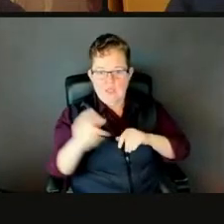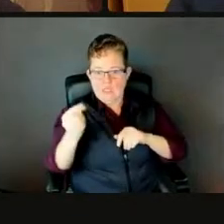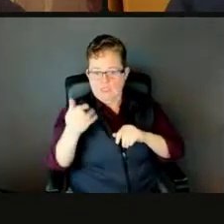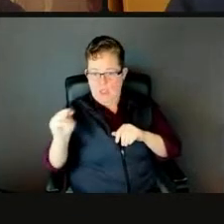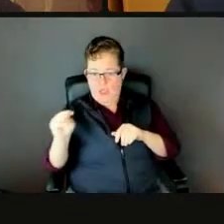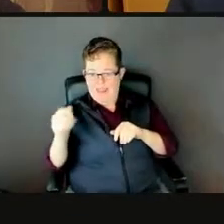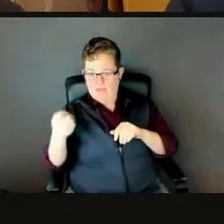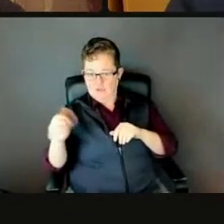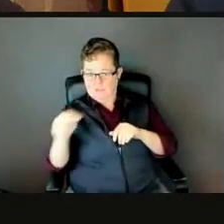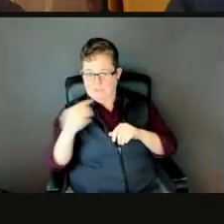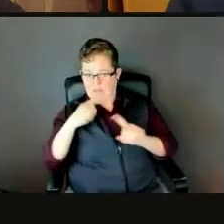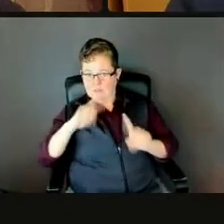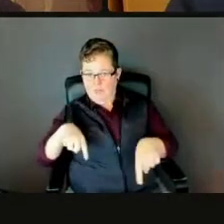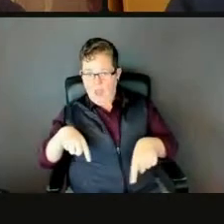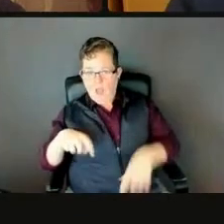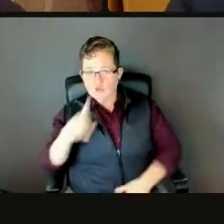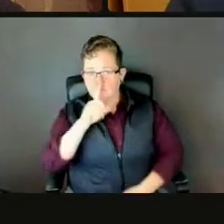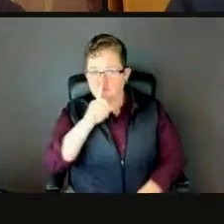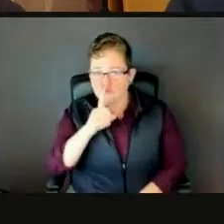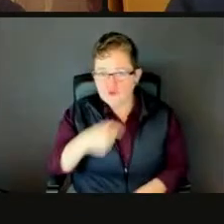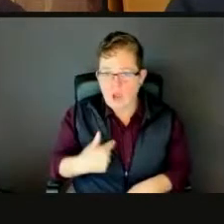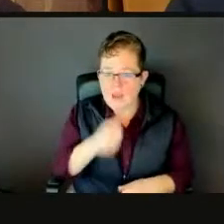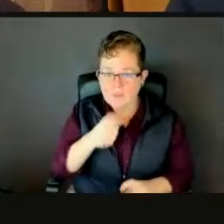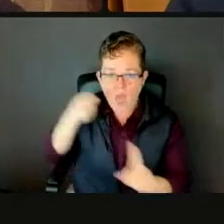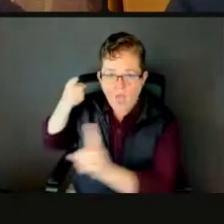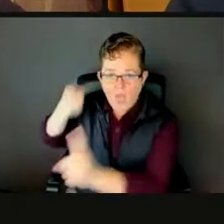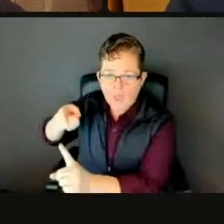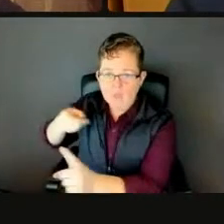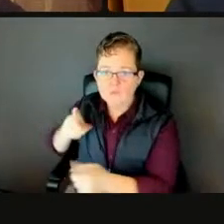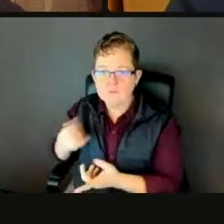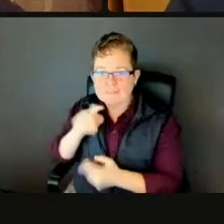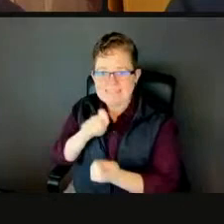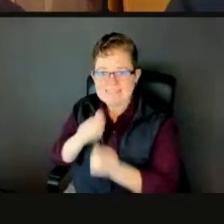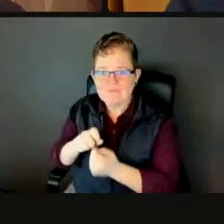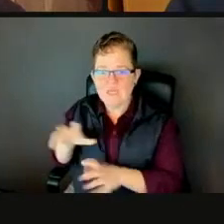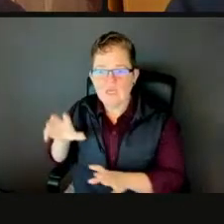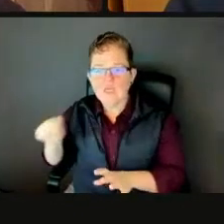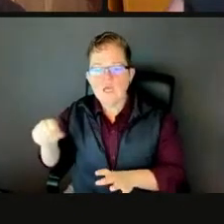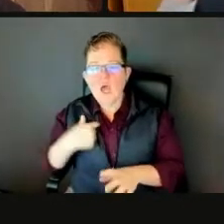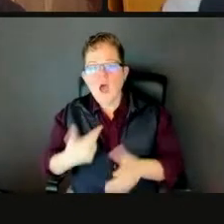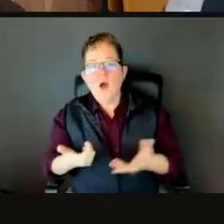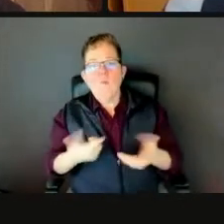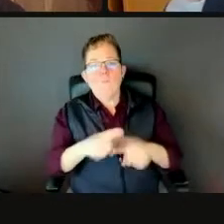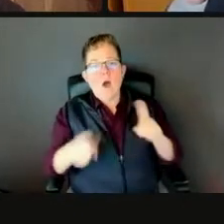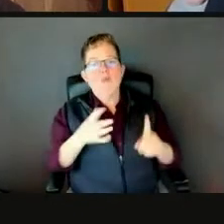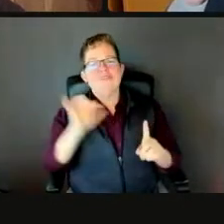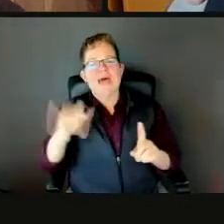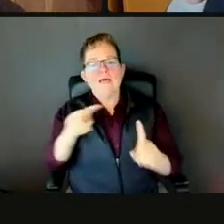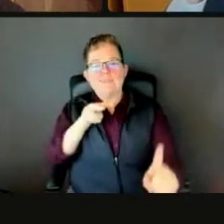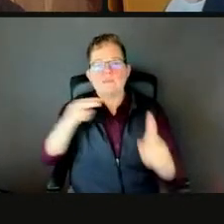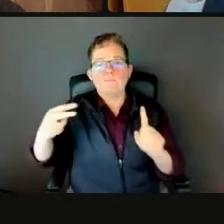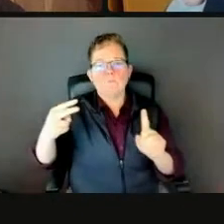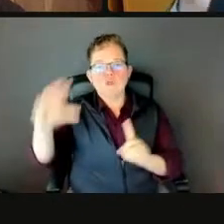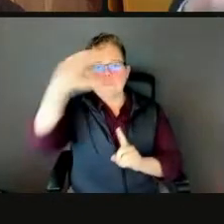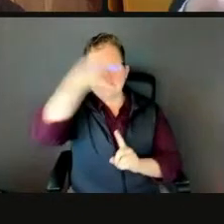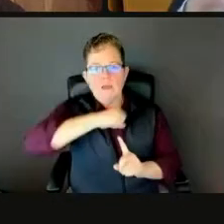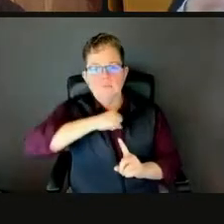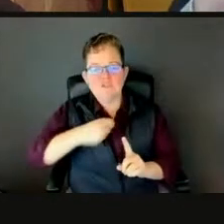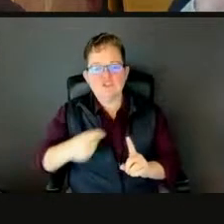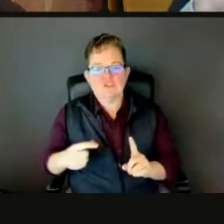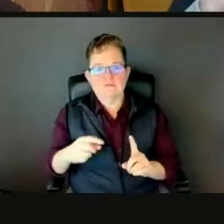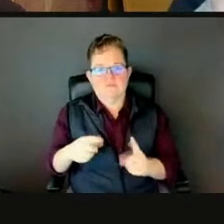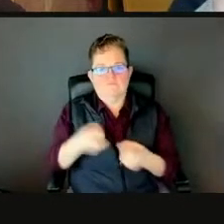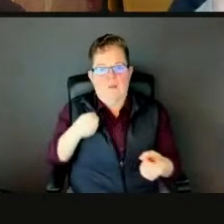right now? And I wasn't speaking just specifically to anything you said. I understand, but what I'm also saying, that's the perception from the public. And when I raised